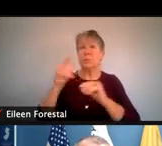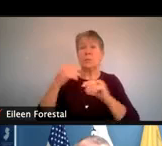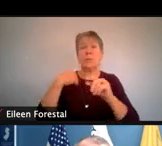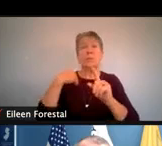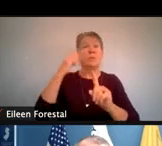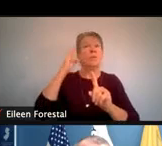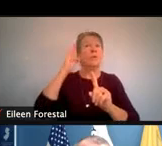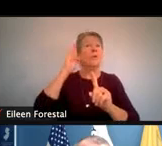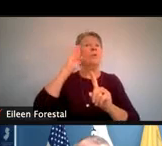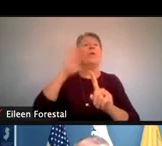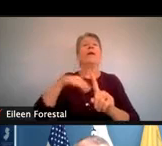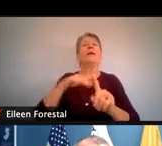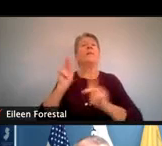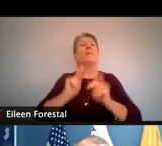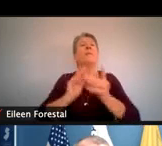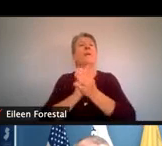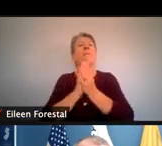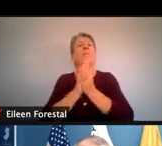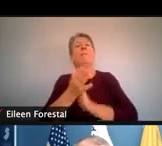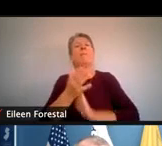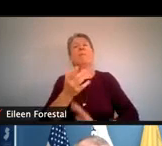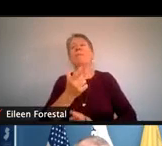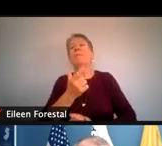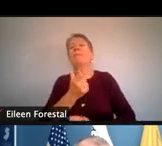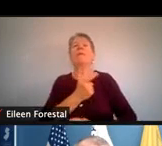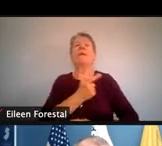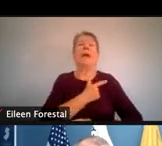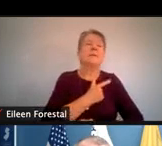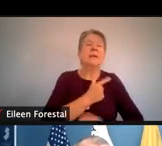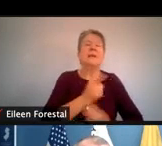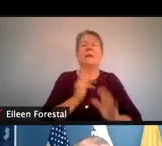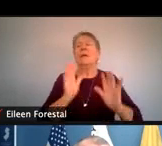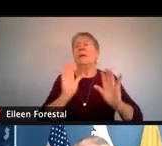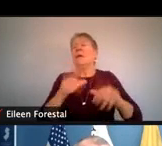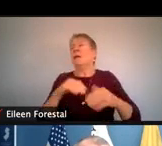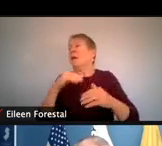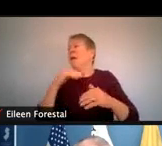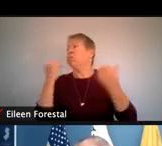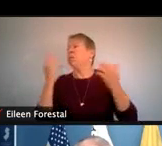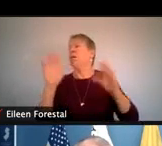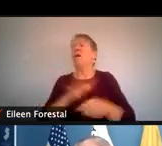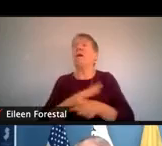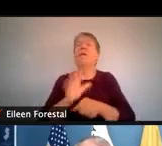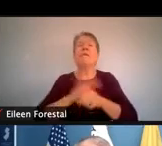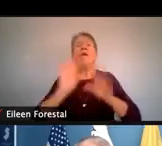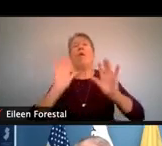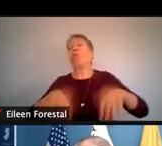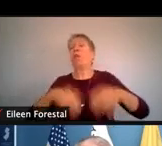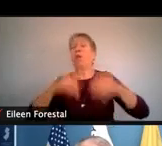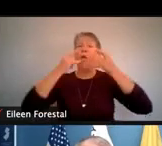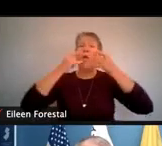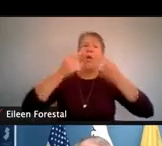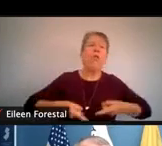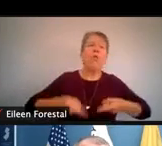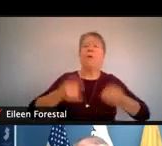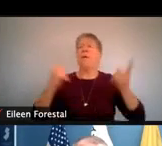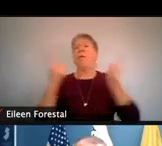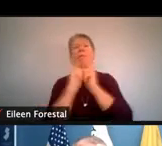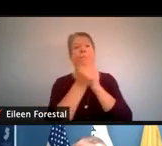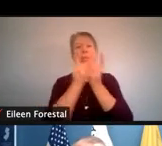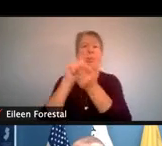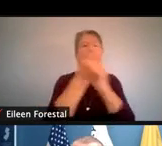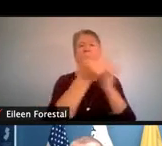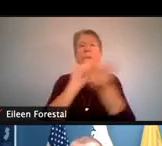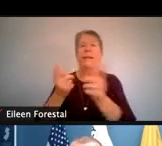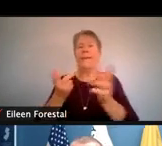a general increase in cases. We also know that there was some throughput from a backlog that was built